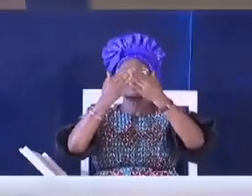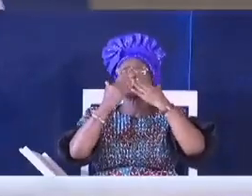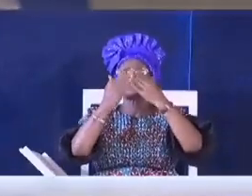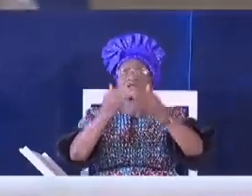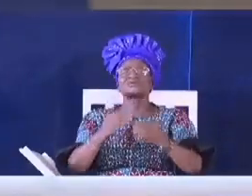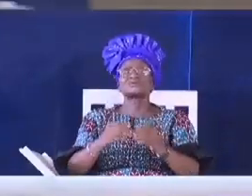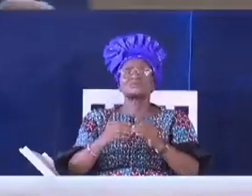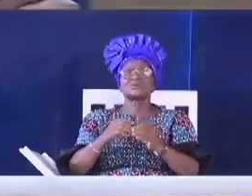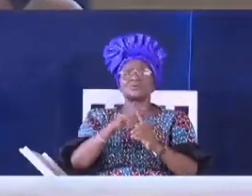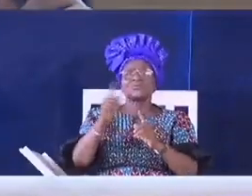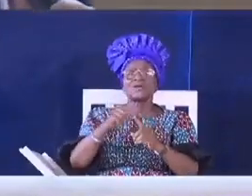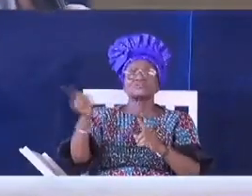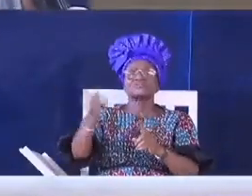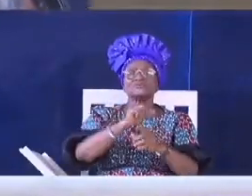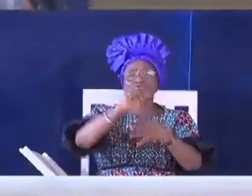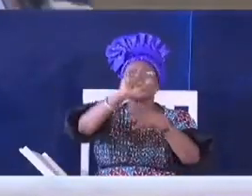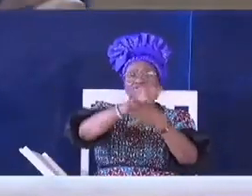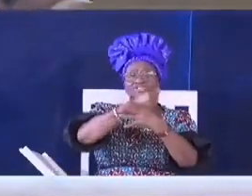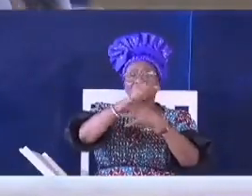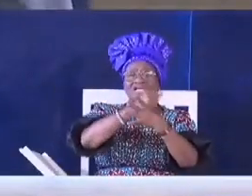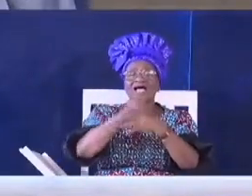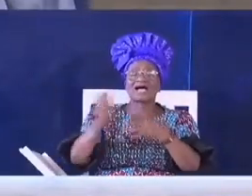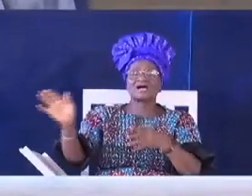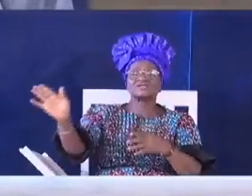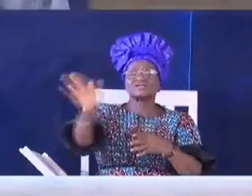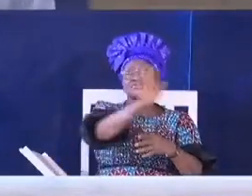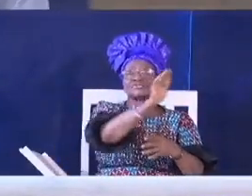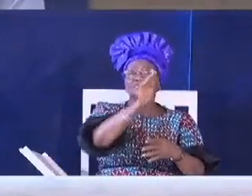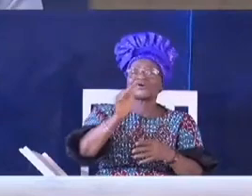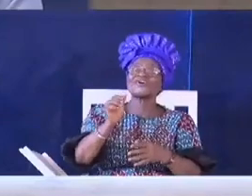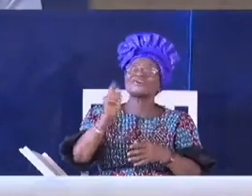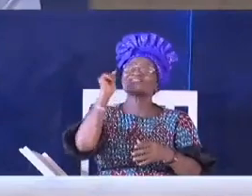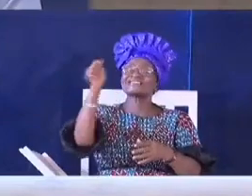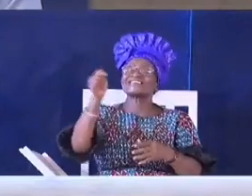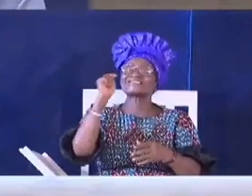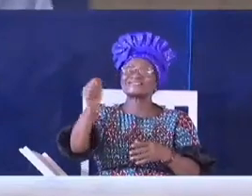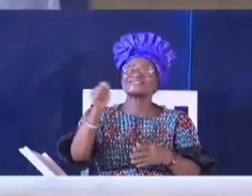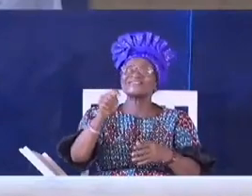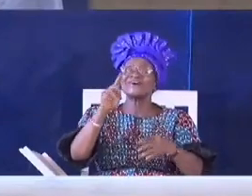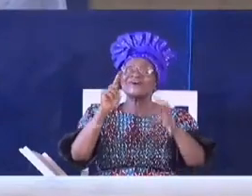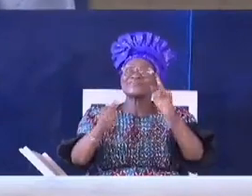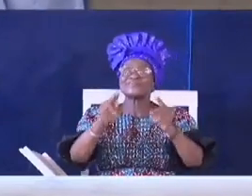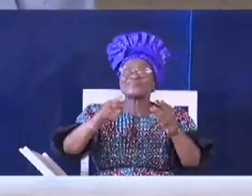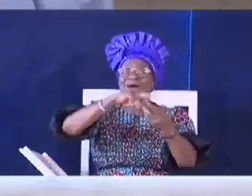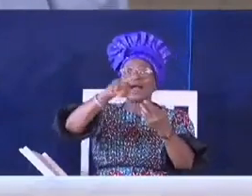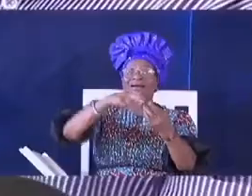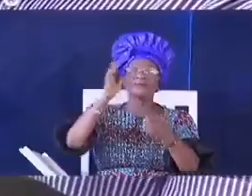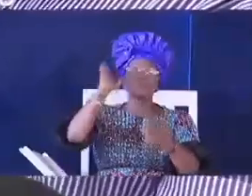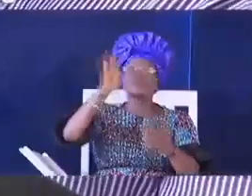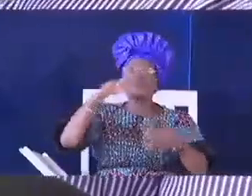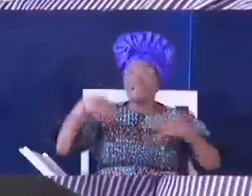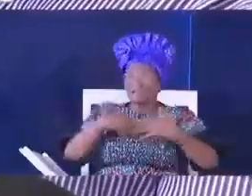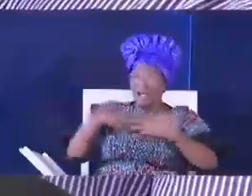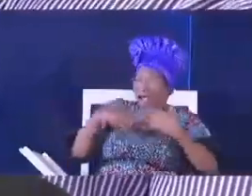When you share your testimony, people around will be afraid.